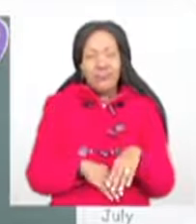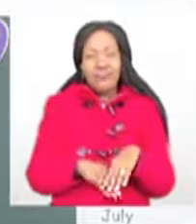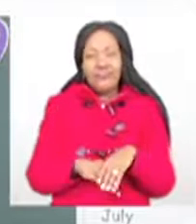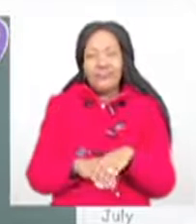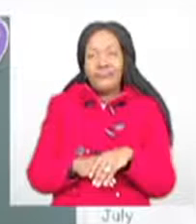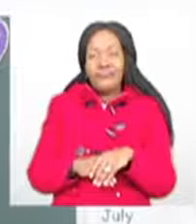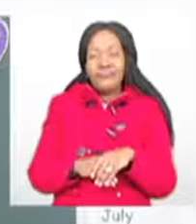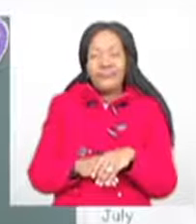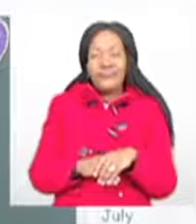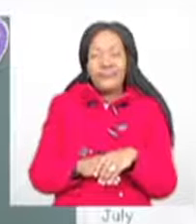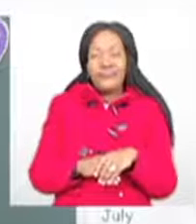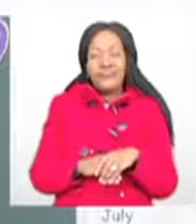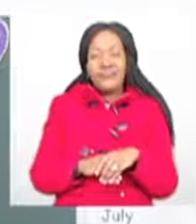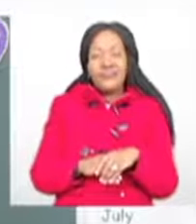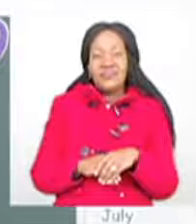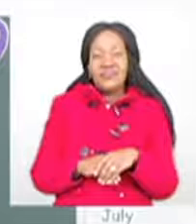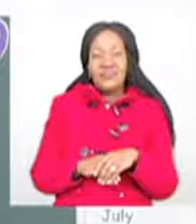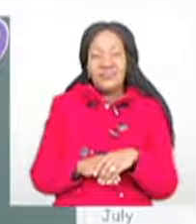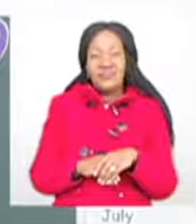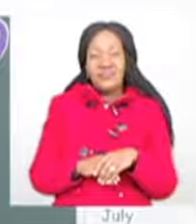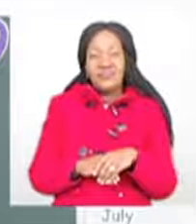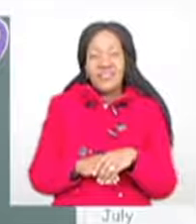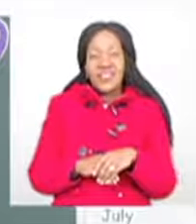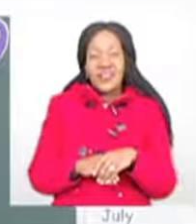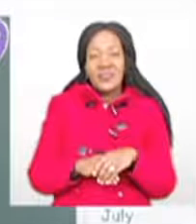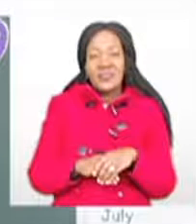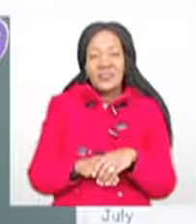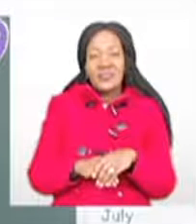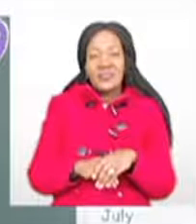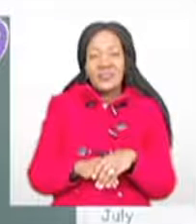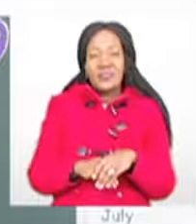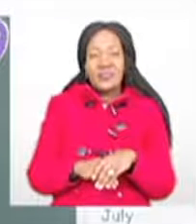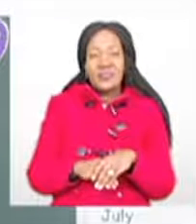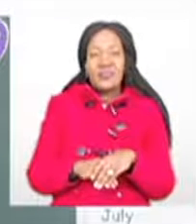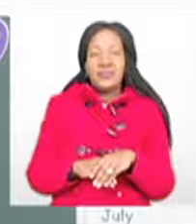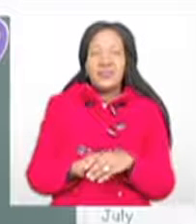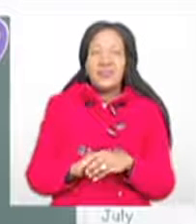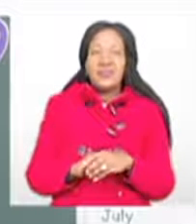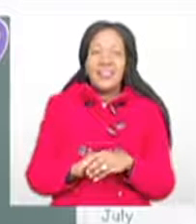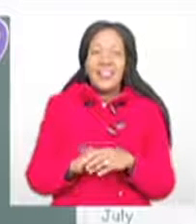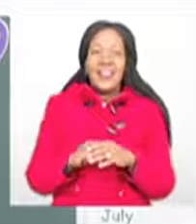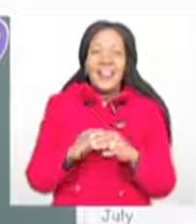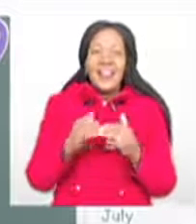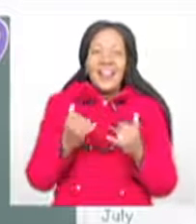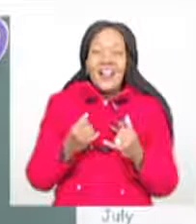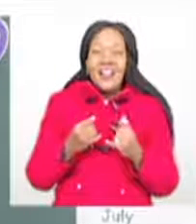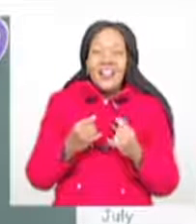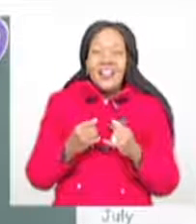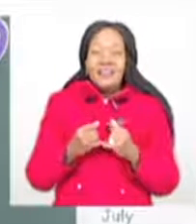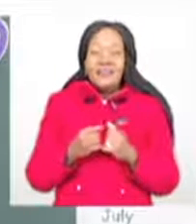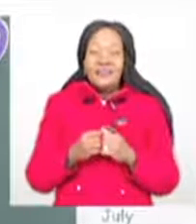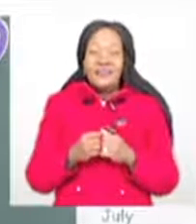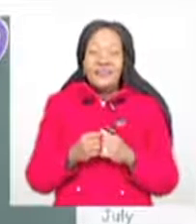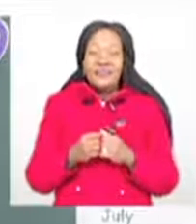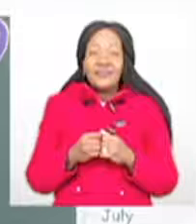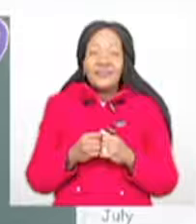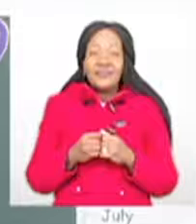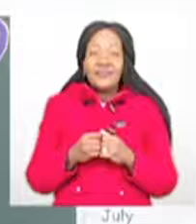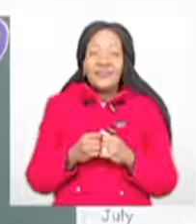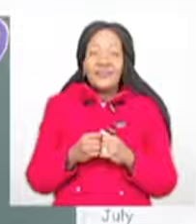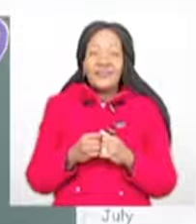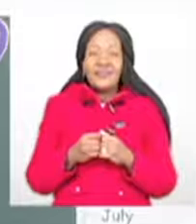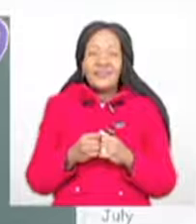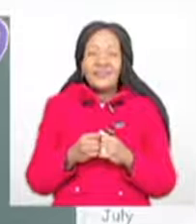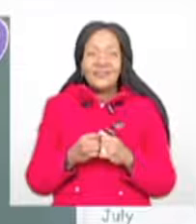sound letter f, f, f. Now open your eyes. Where did my